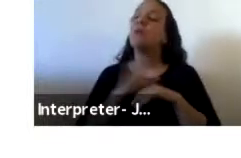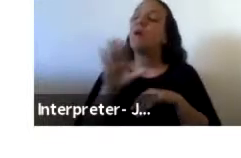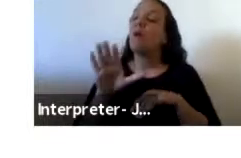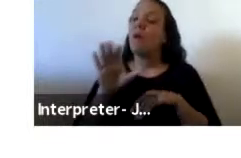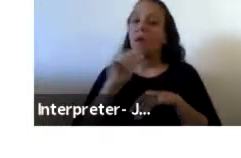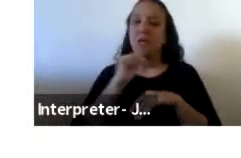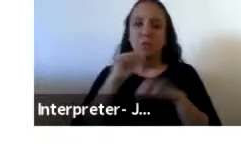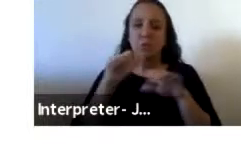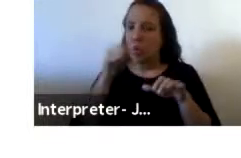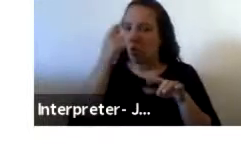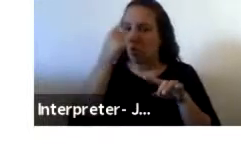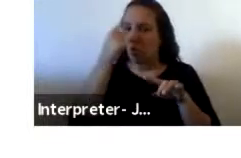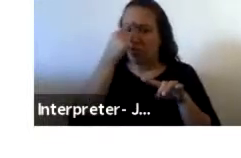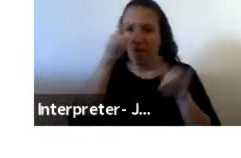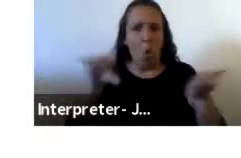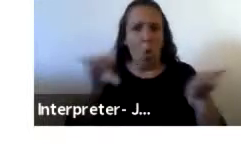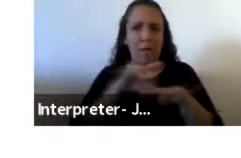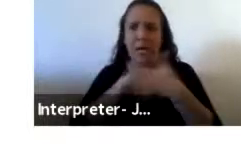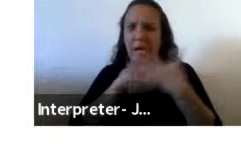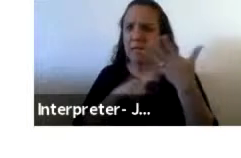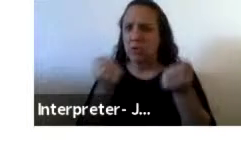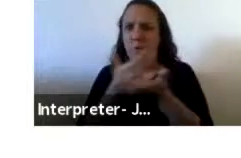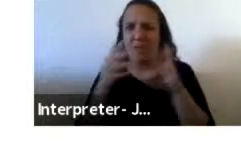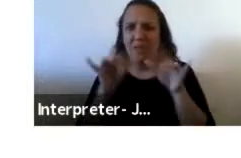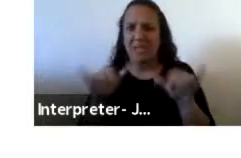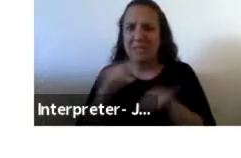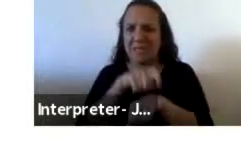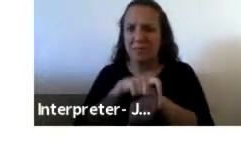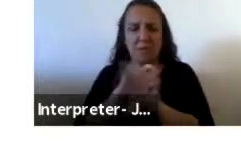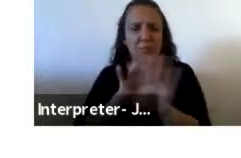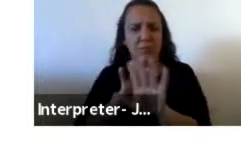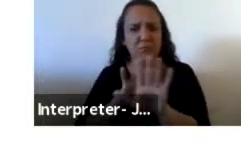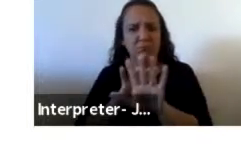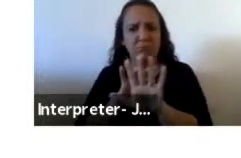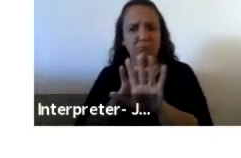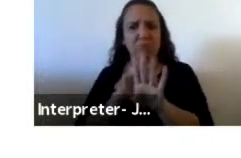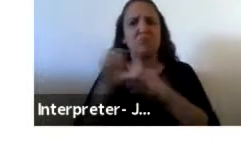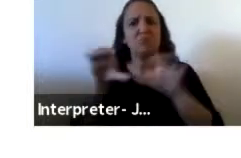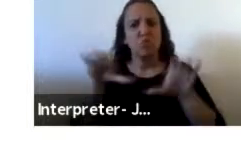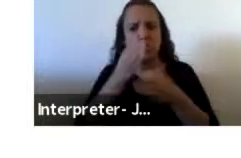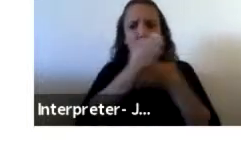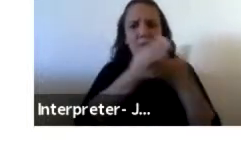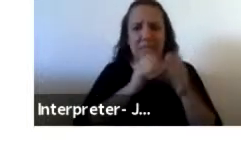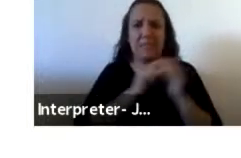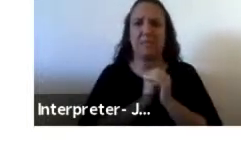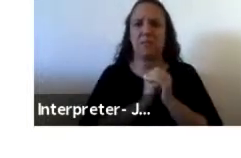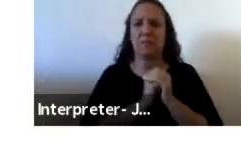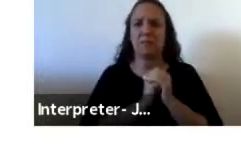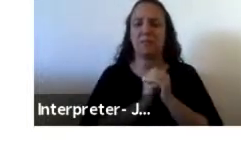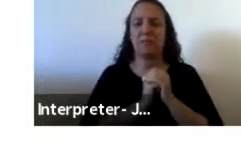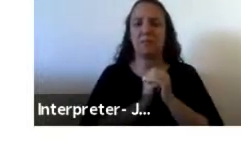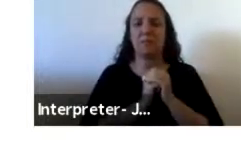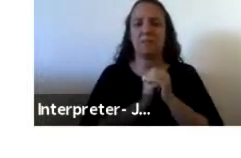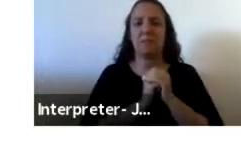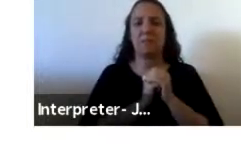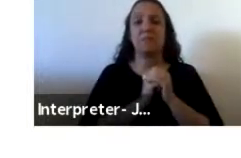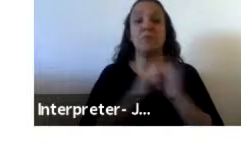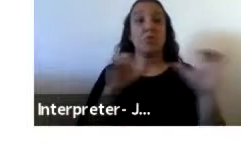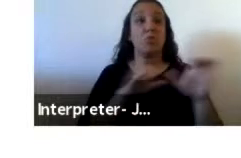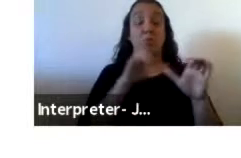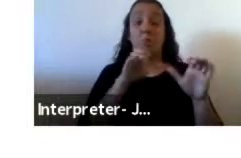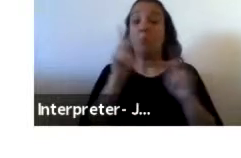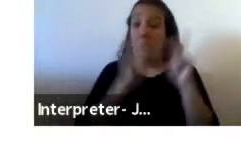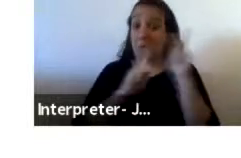Do not feel as though you have to do all of this at the same time. People are doing three things while they're at home. They're in front of the